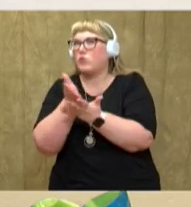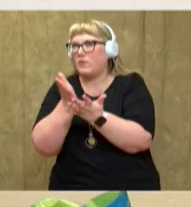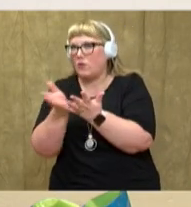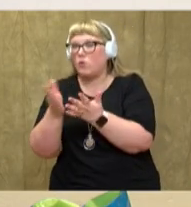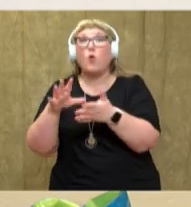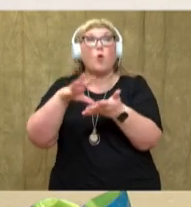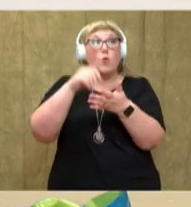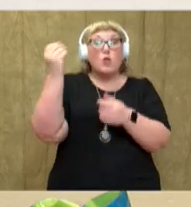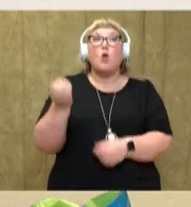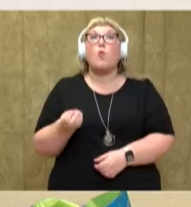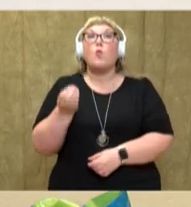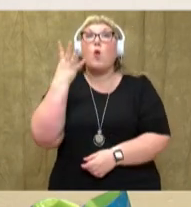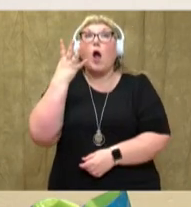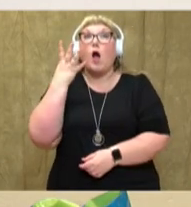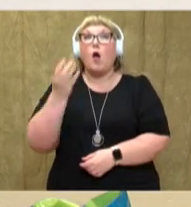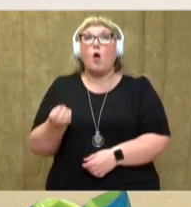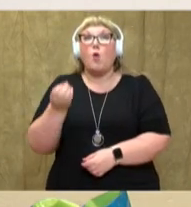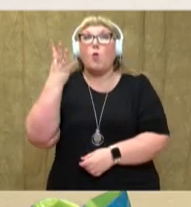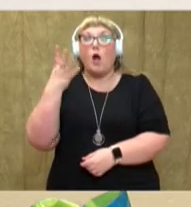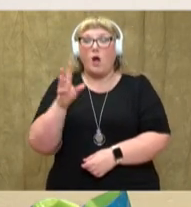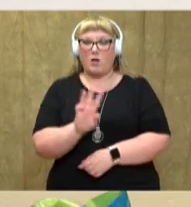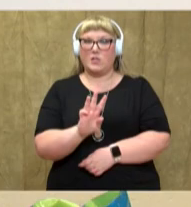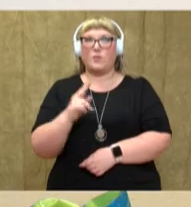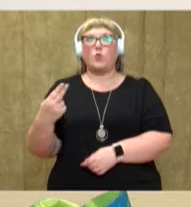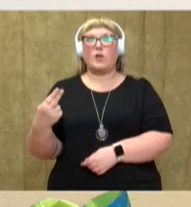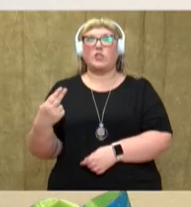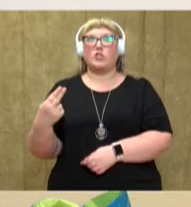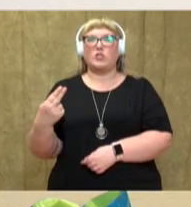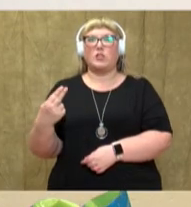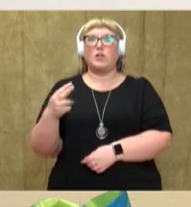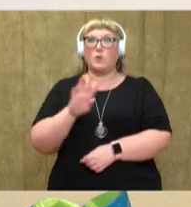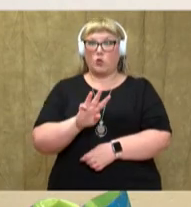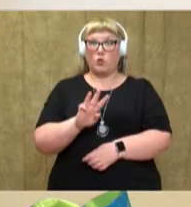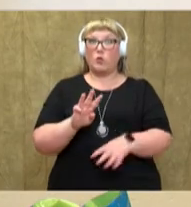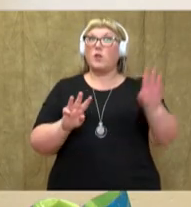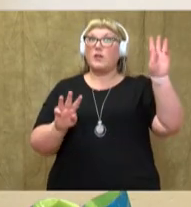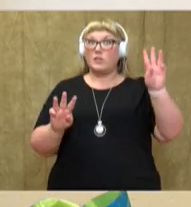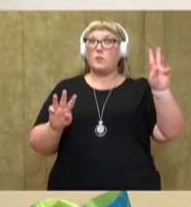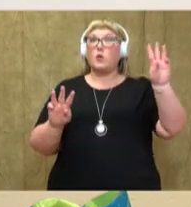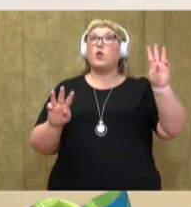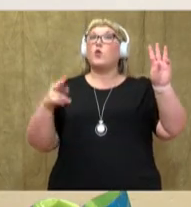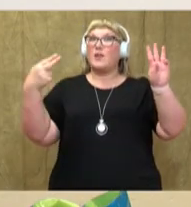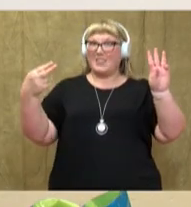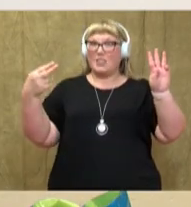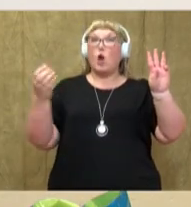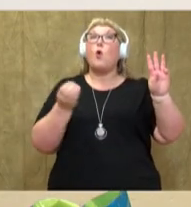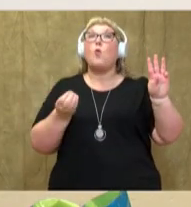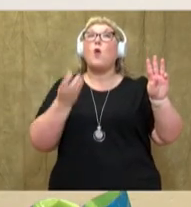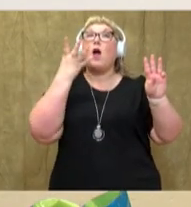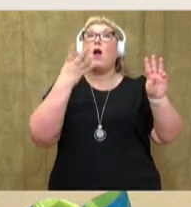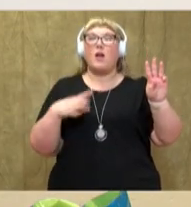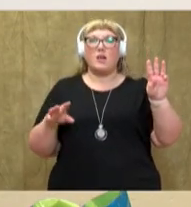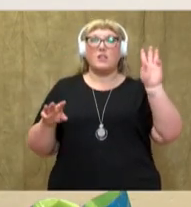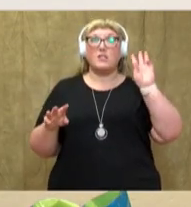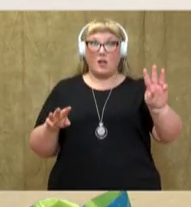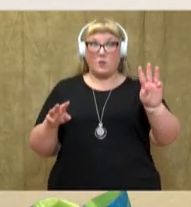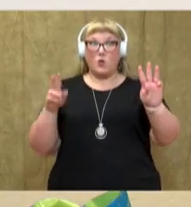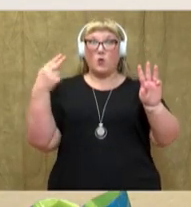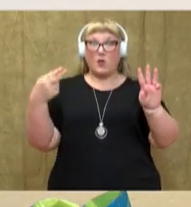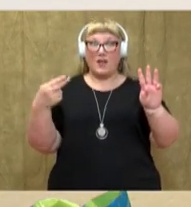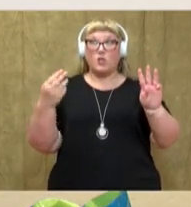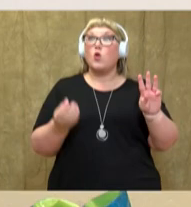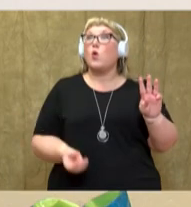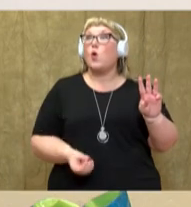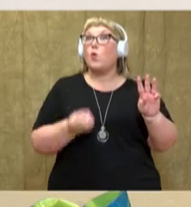that the digraph is represented by the letters W, H. Remember our exercise? Let's try